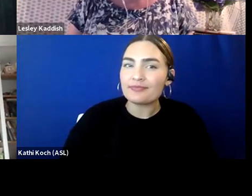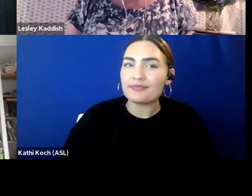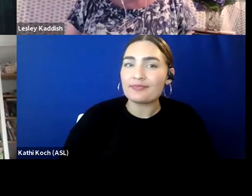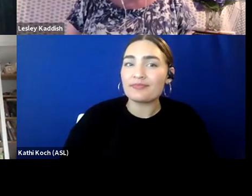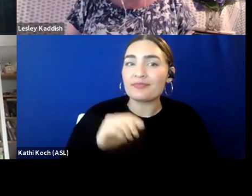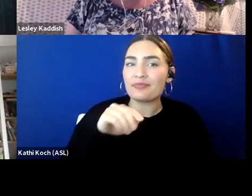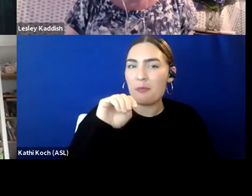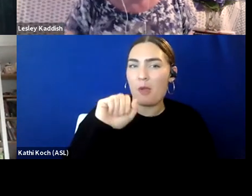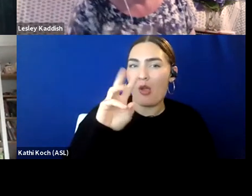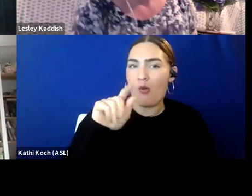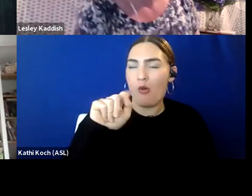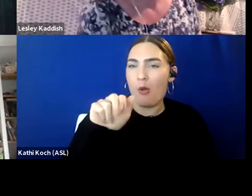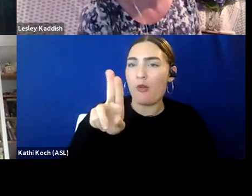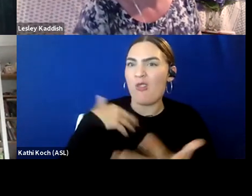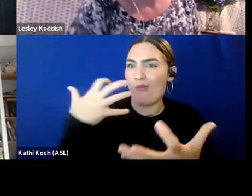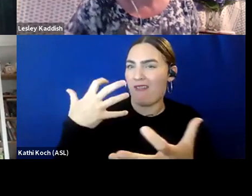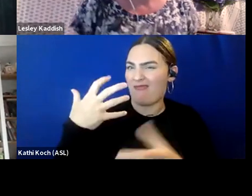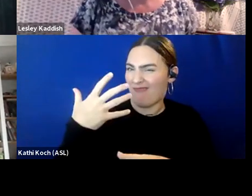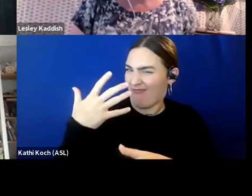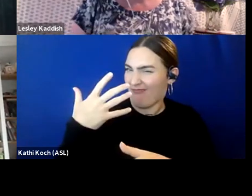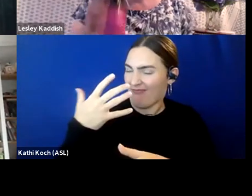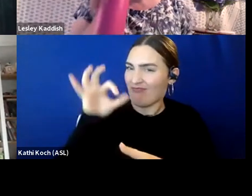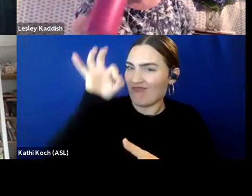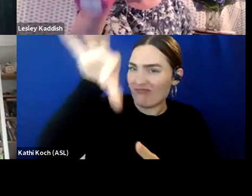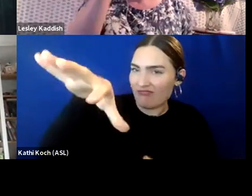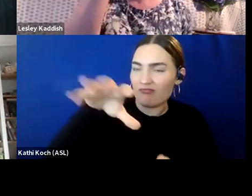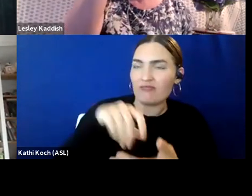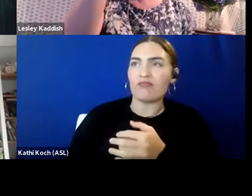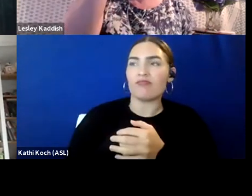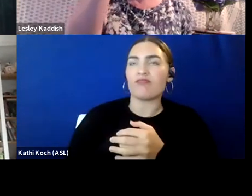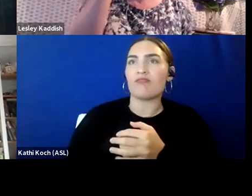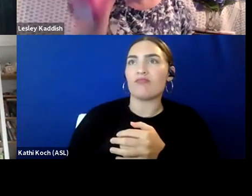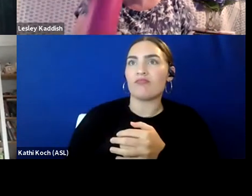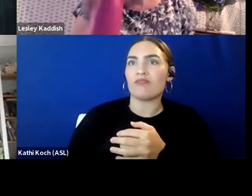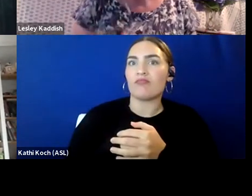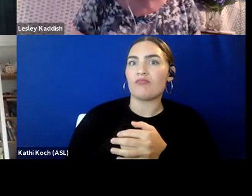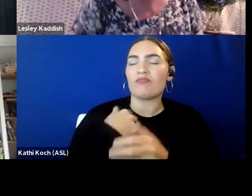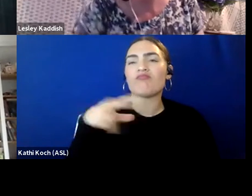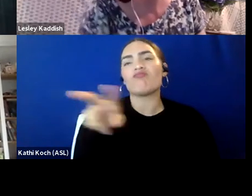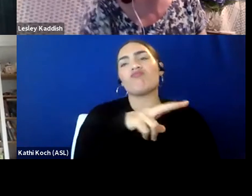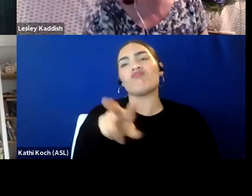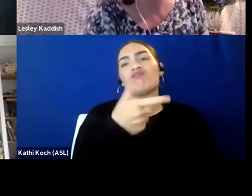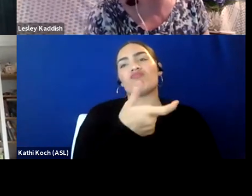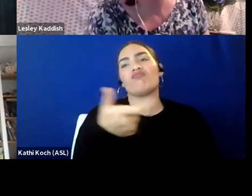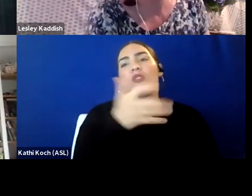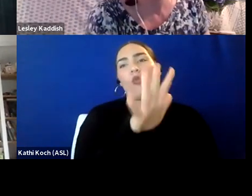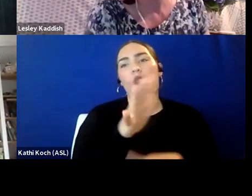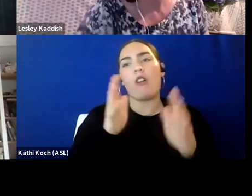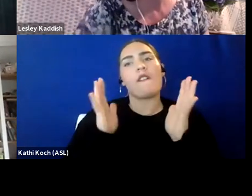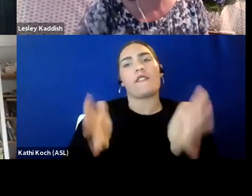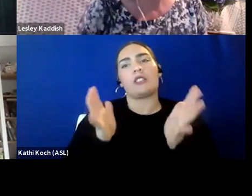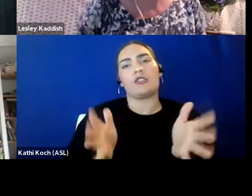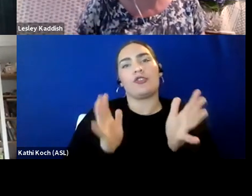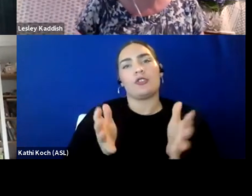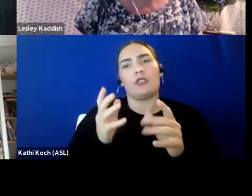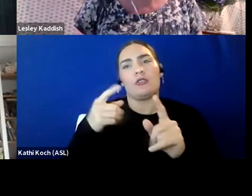interject in listening to the conversation about